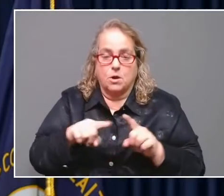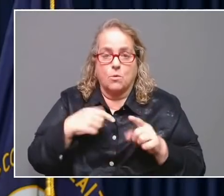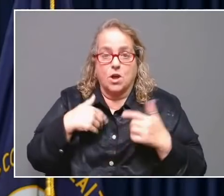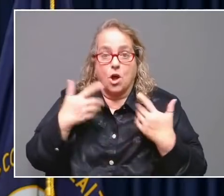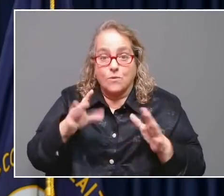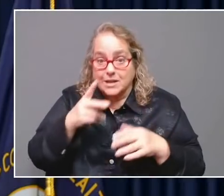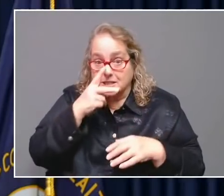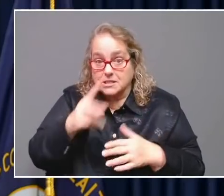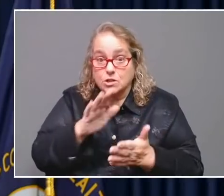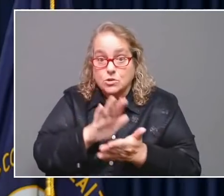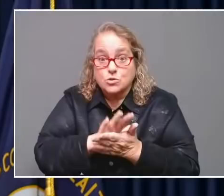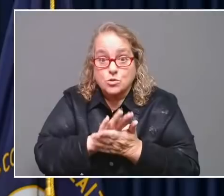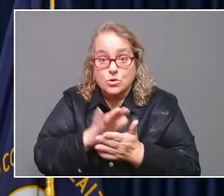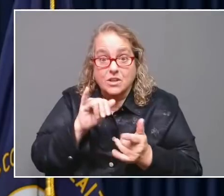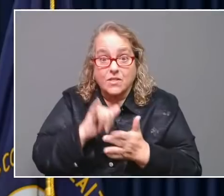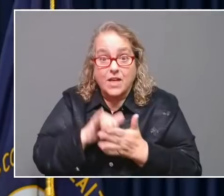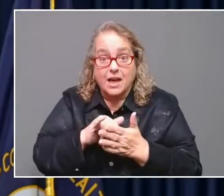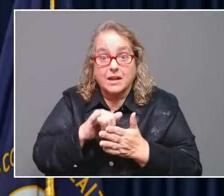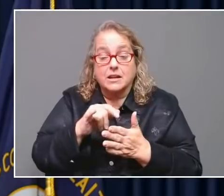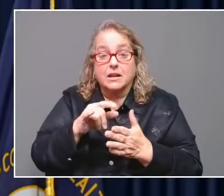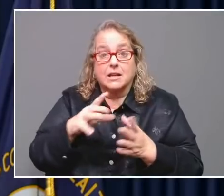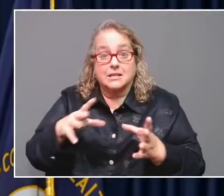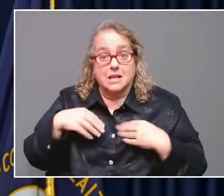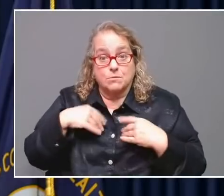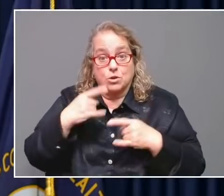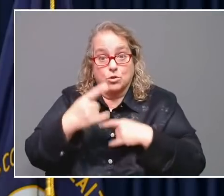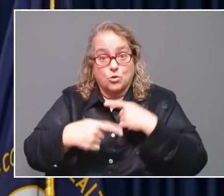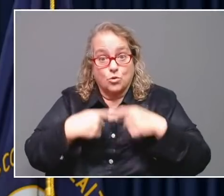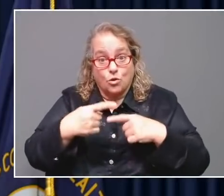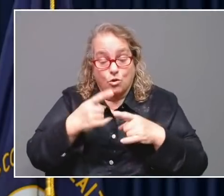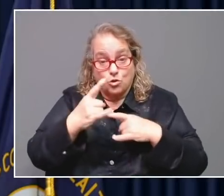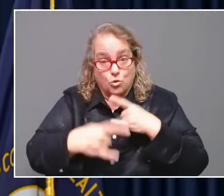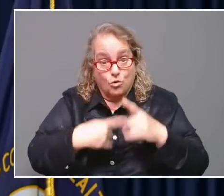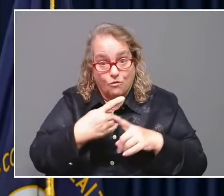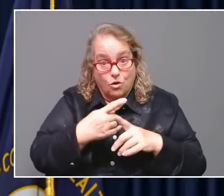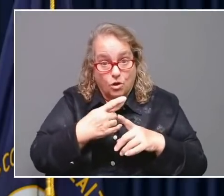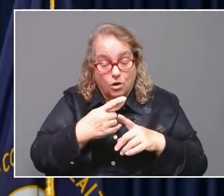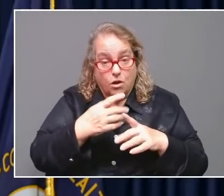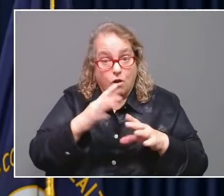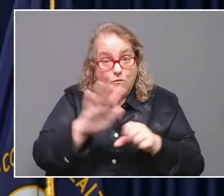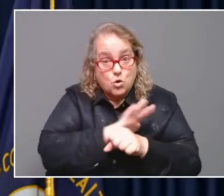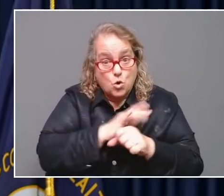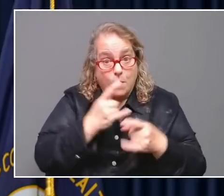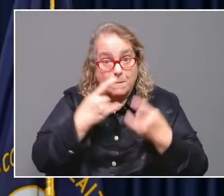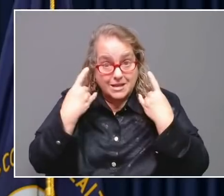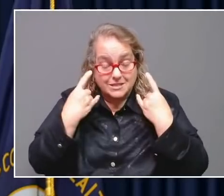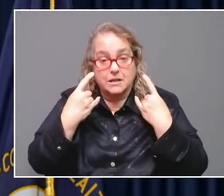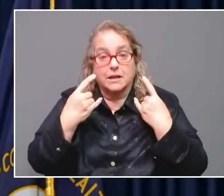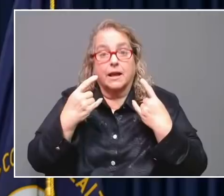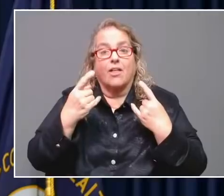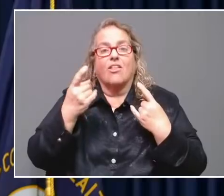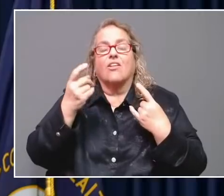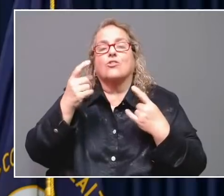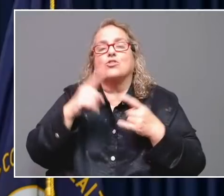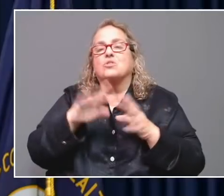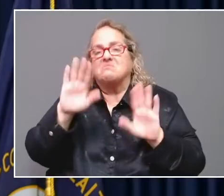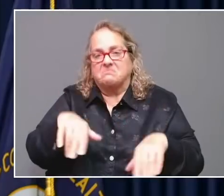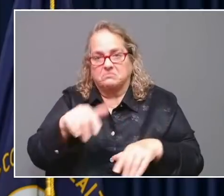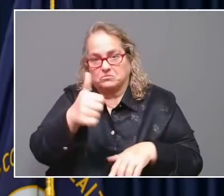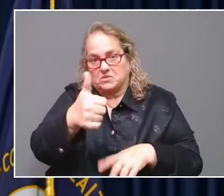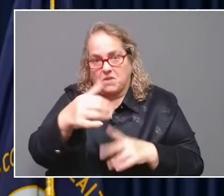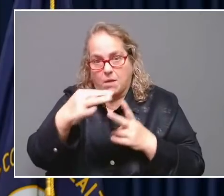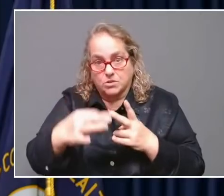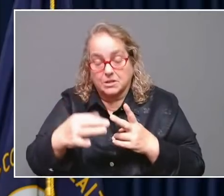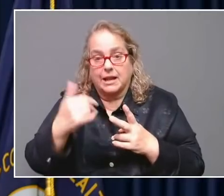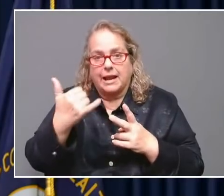went from universal masking to optional see an increase in cases. I believe in one district it more than tripled,